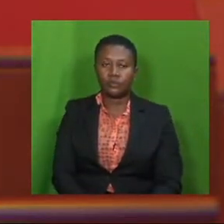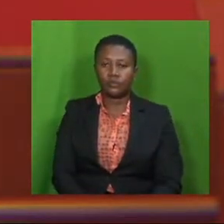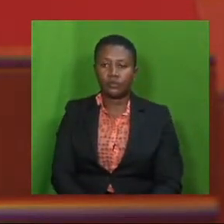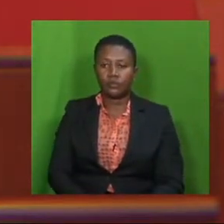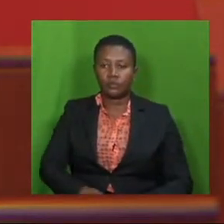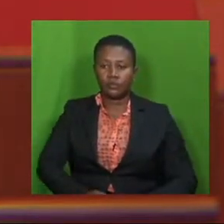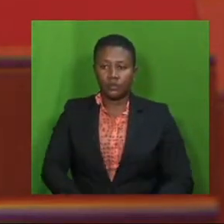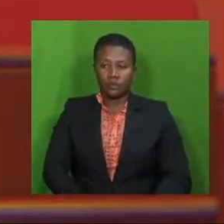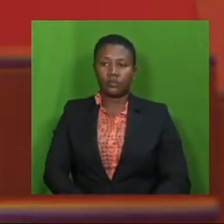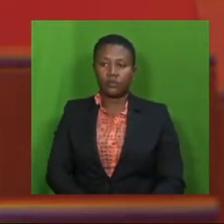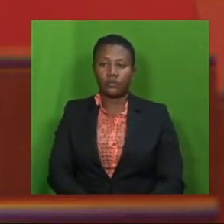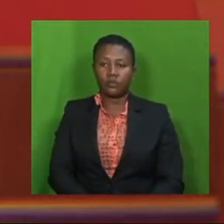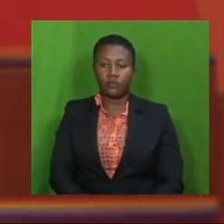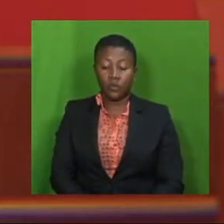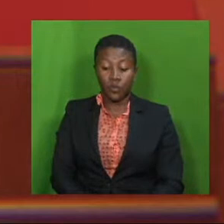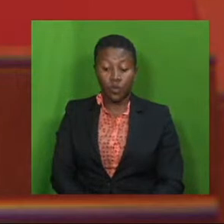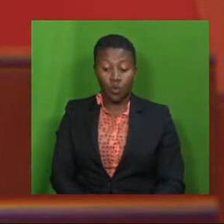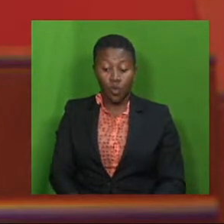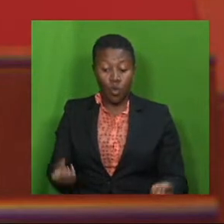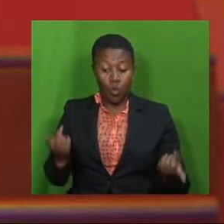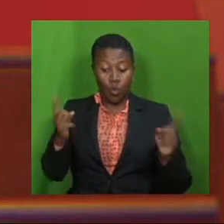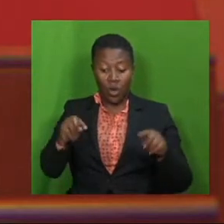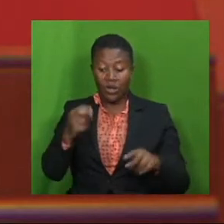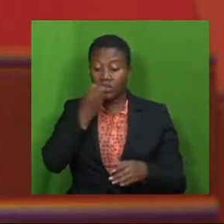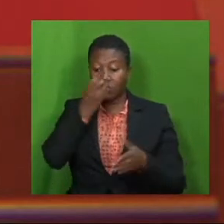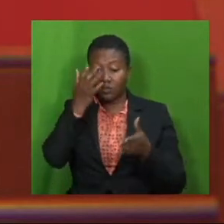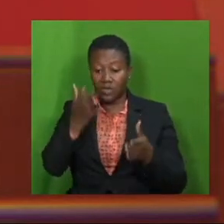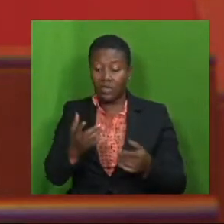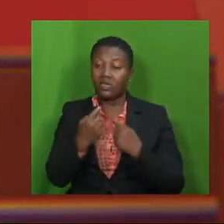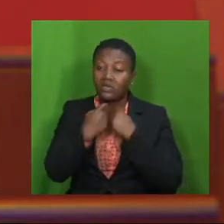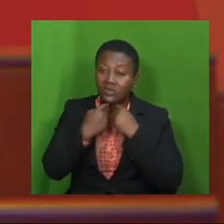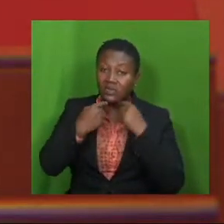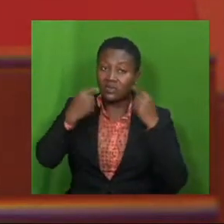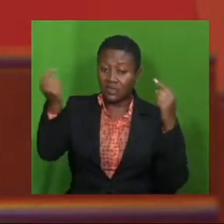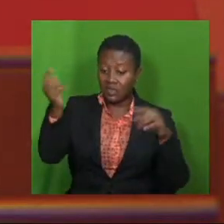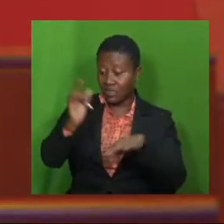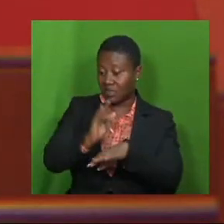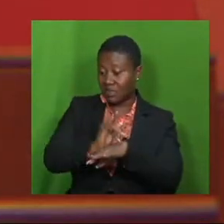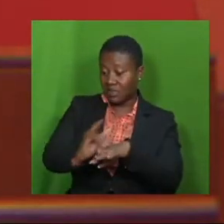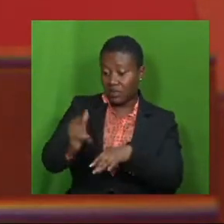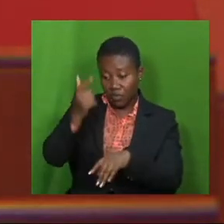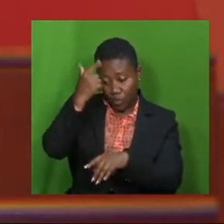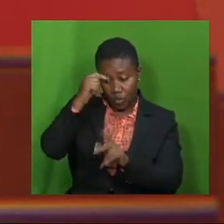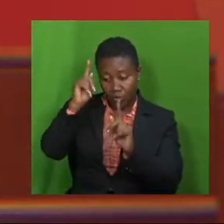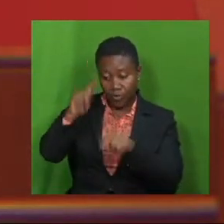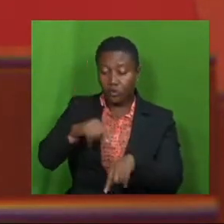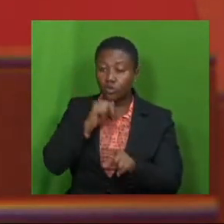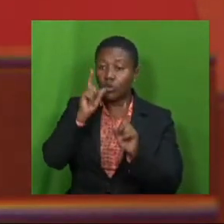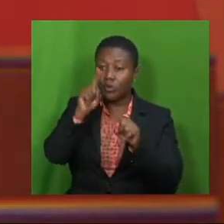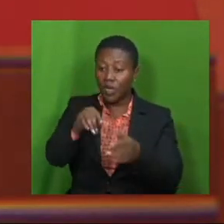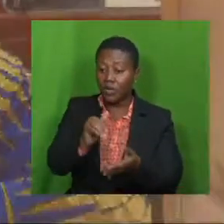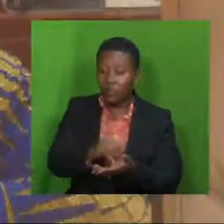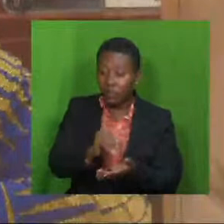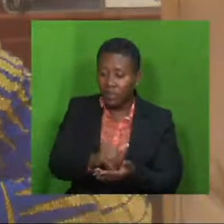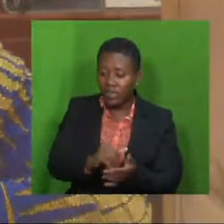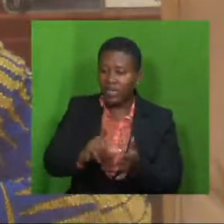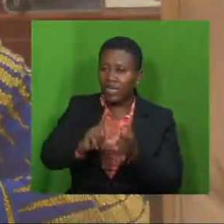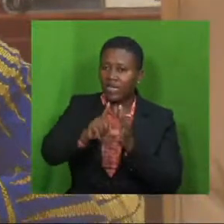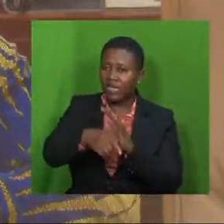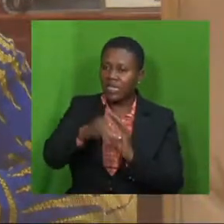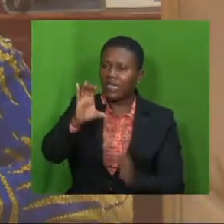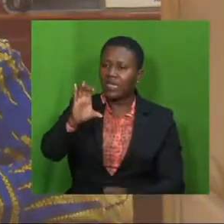Where Mr. Speaker has declared a seat vacant by reason of absenteeism, the Clerk of Parliament shall within 7 days of the